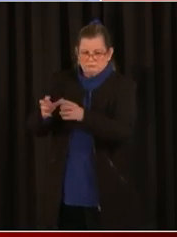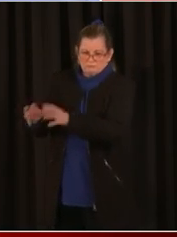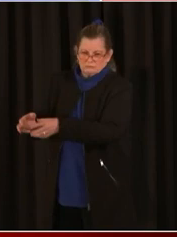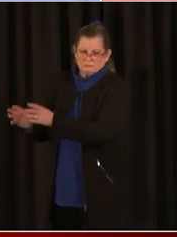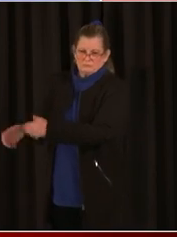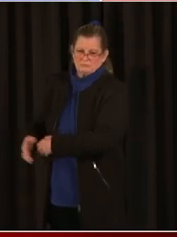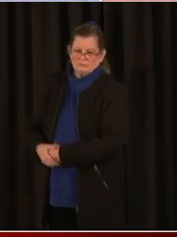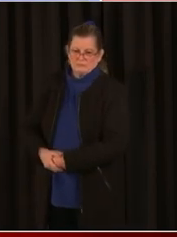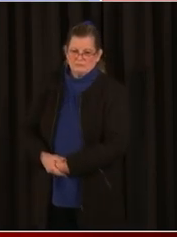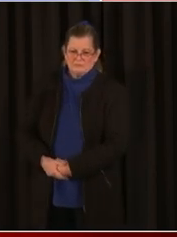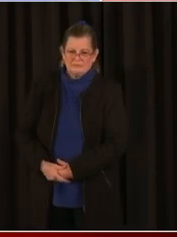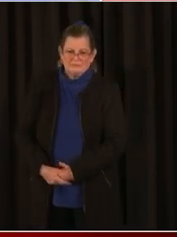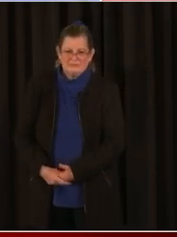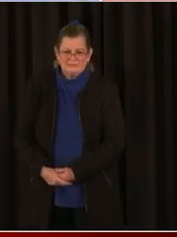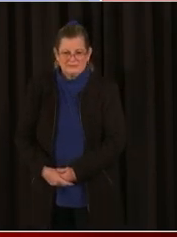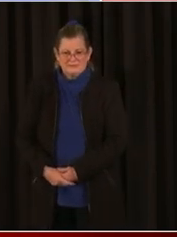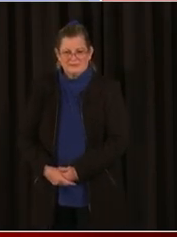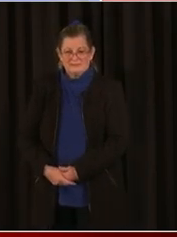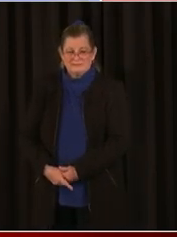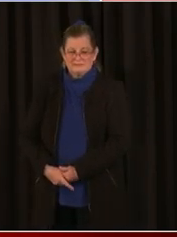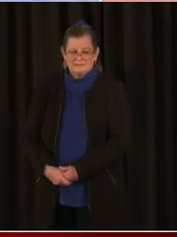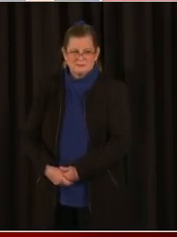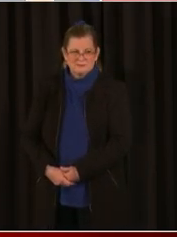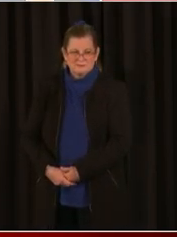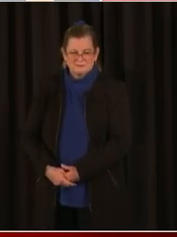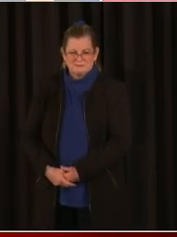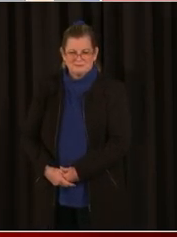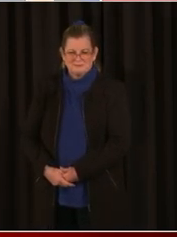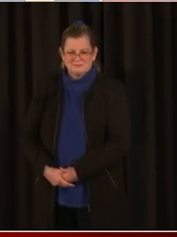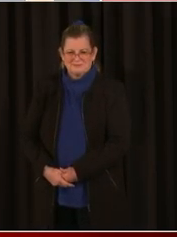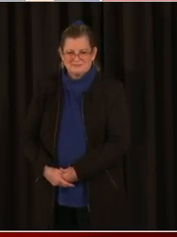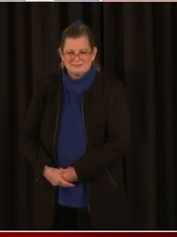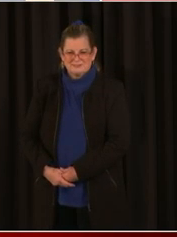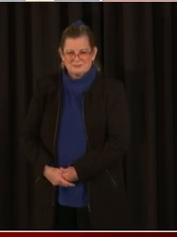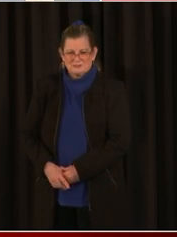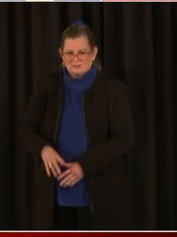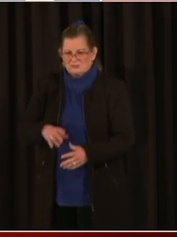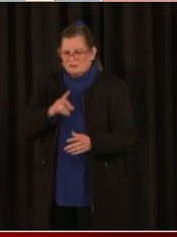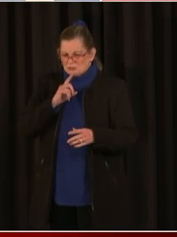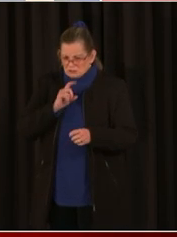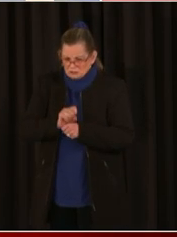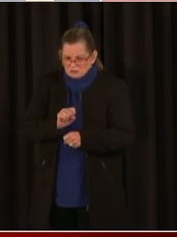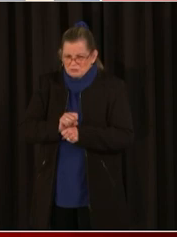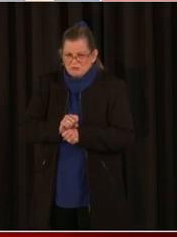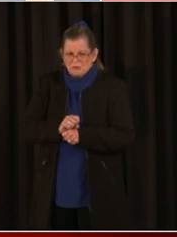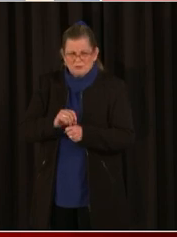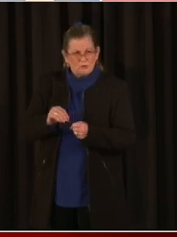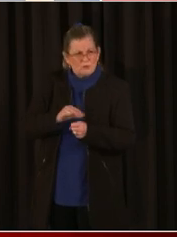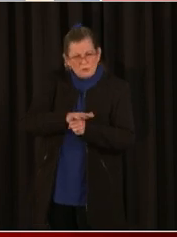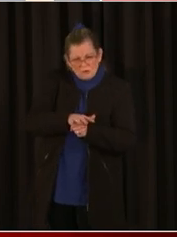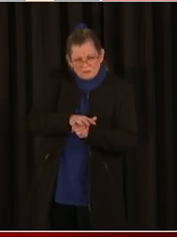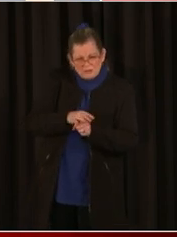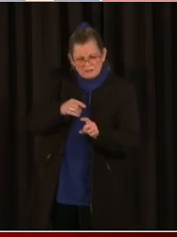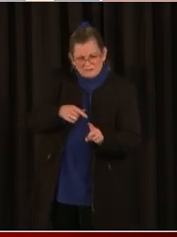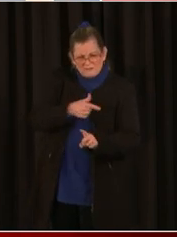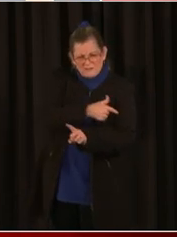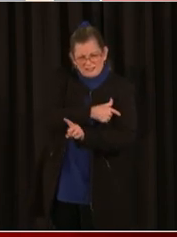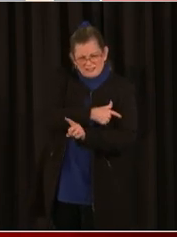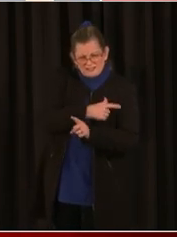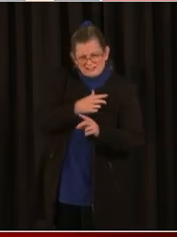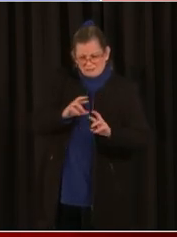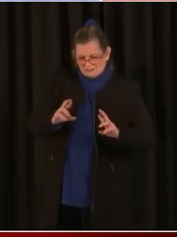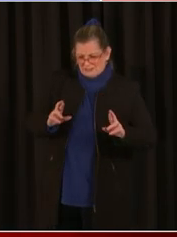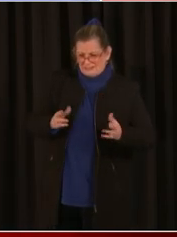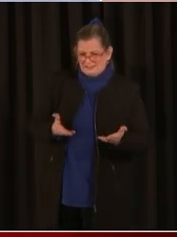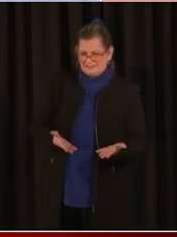you. And Dr. Nesbitt, you want to say anything about this Sure. scam that's out there? Sure. In order to be a COVID-19 vaccine provider in the